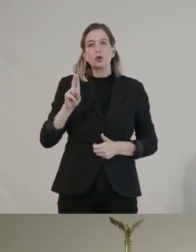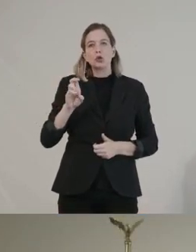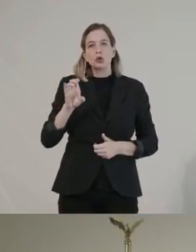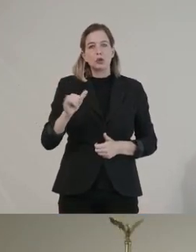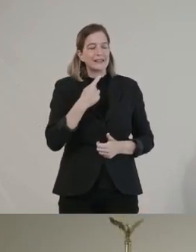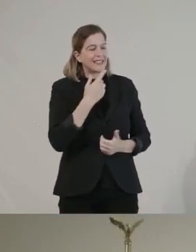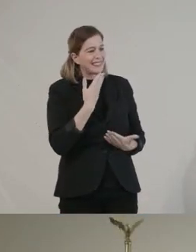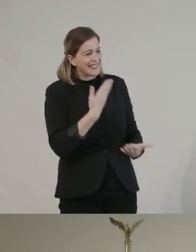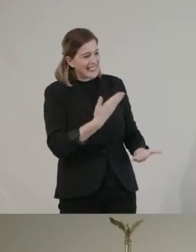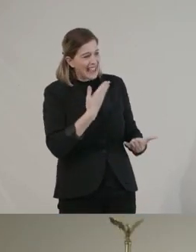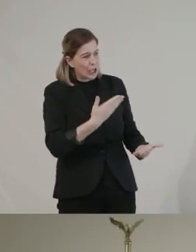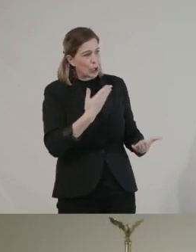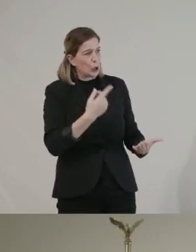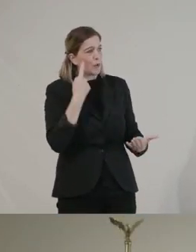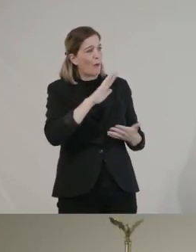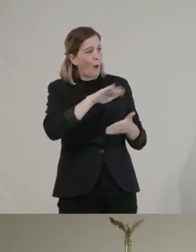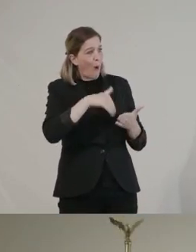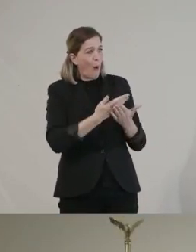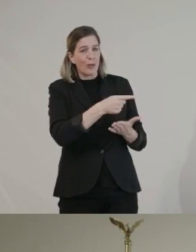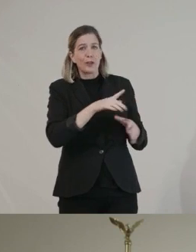it up to some questions. Patrick?